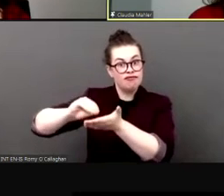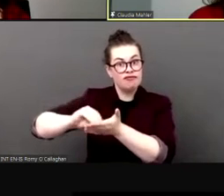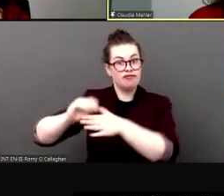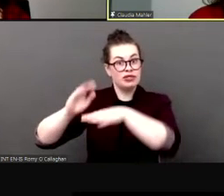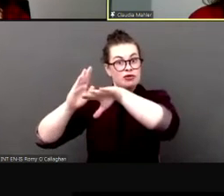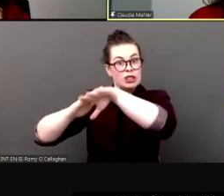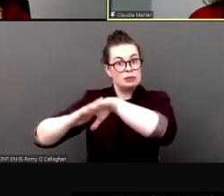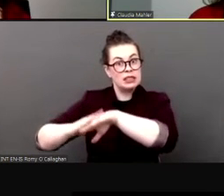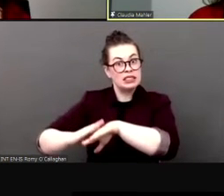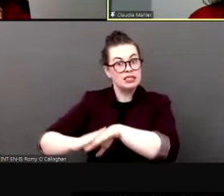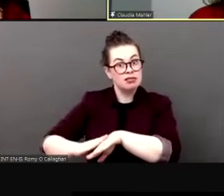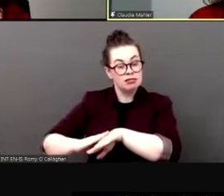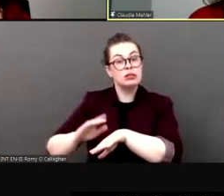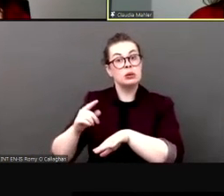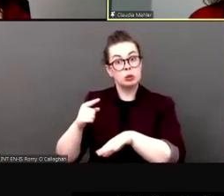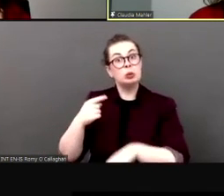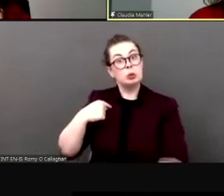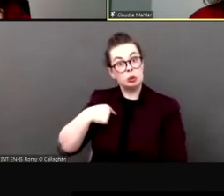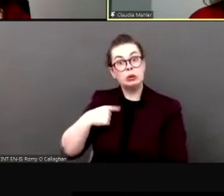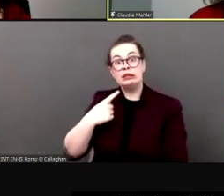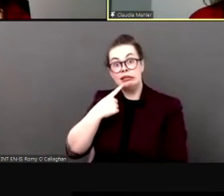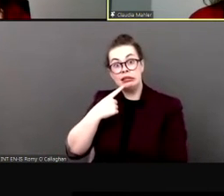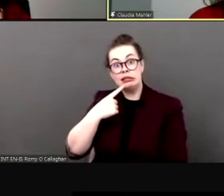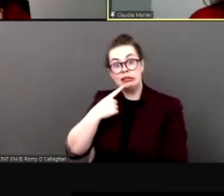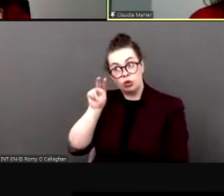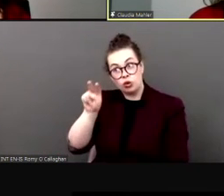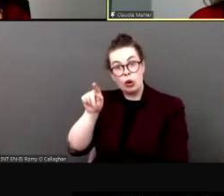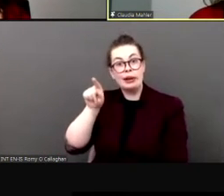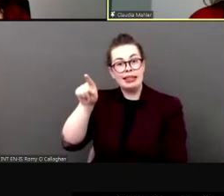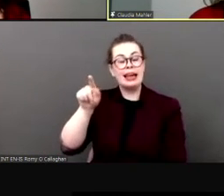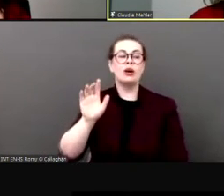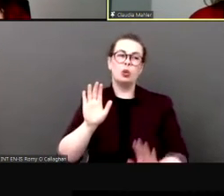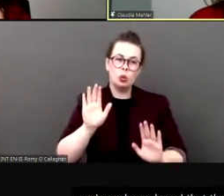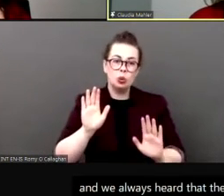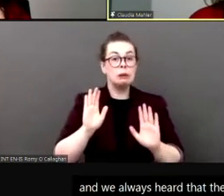heard that there need to be some protection